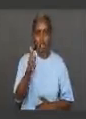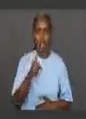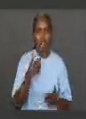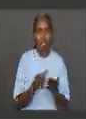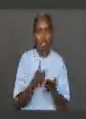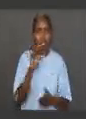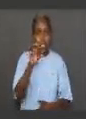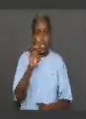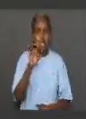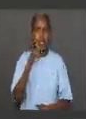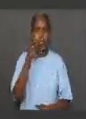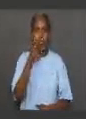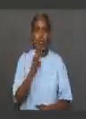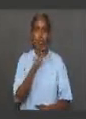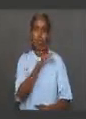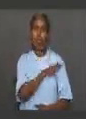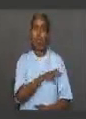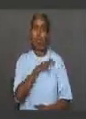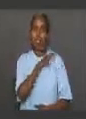the characteristic.